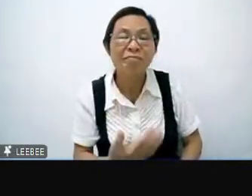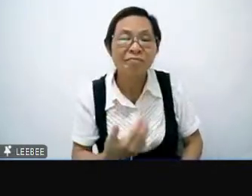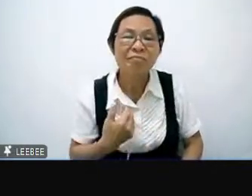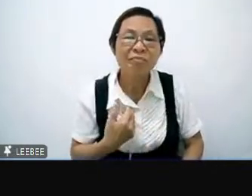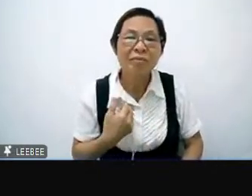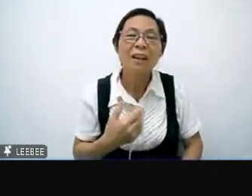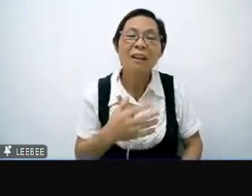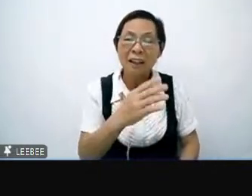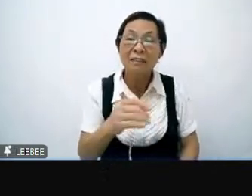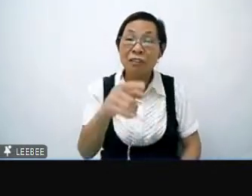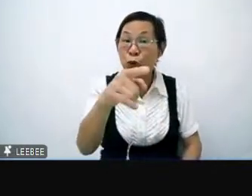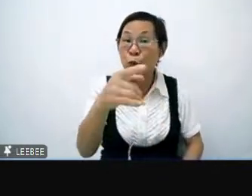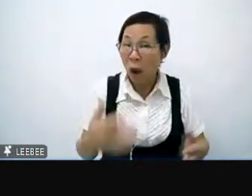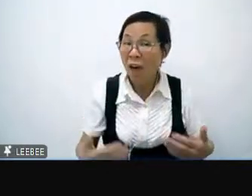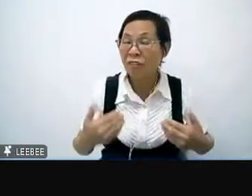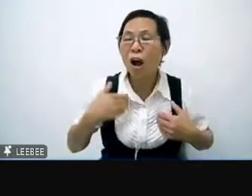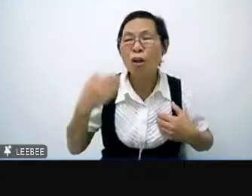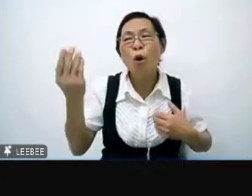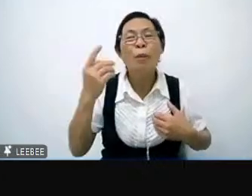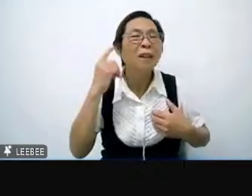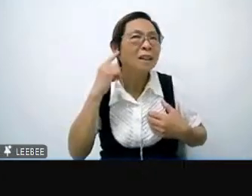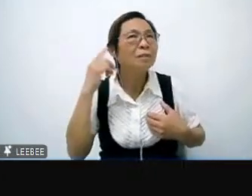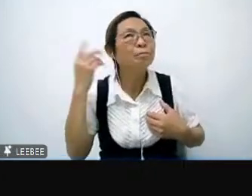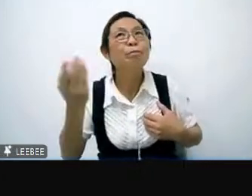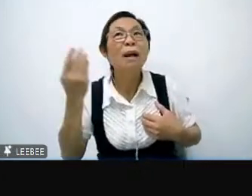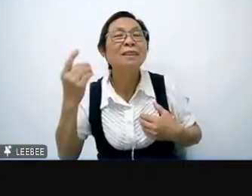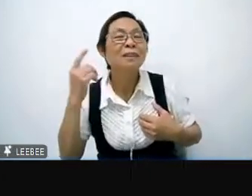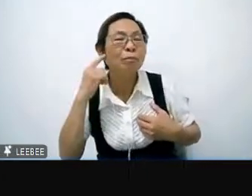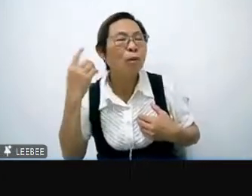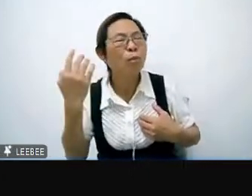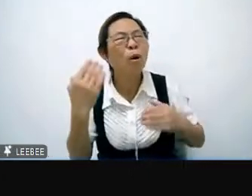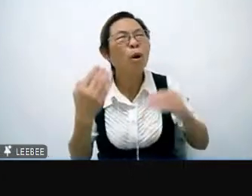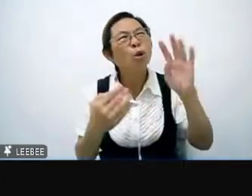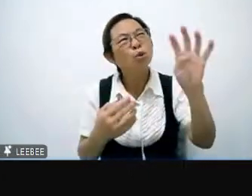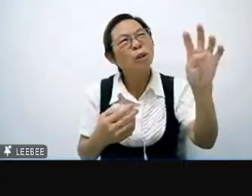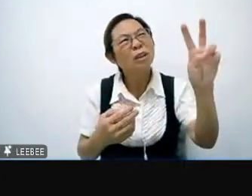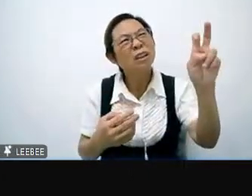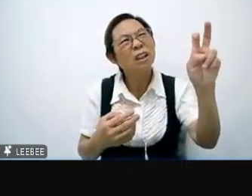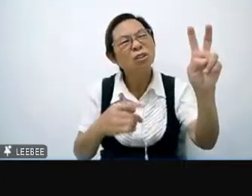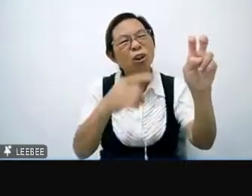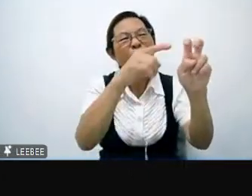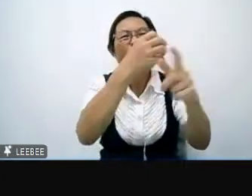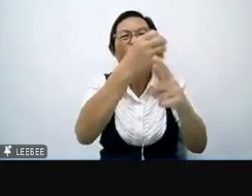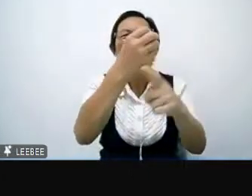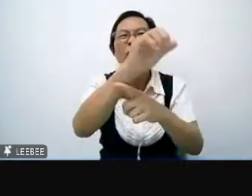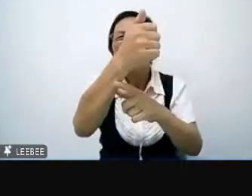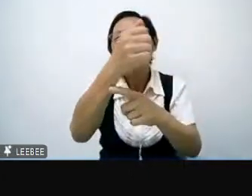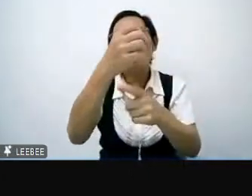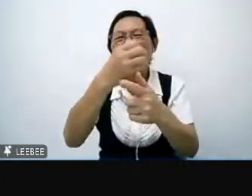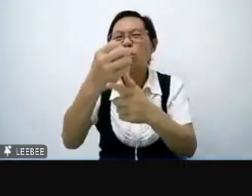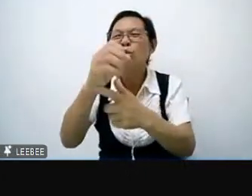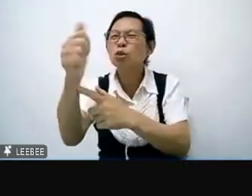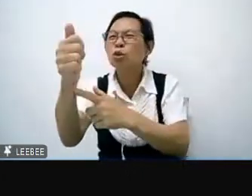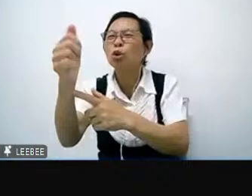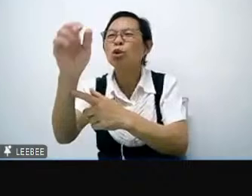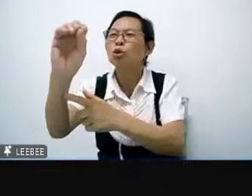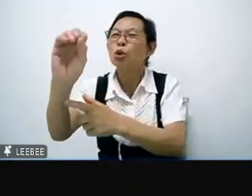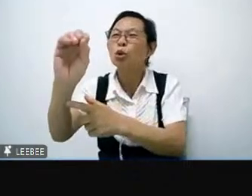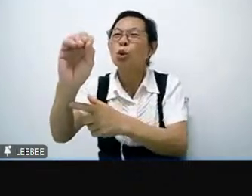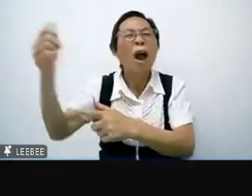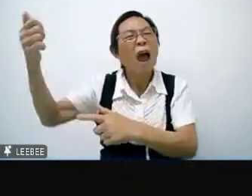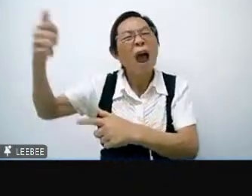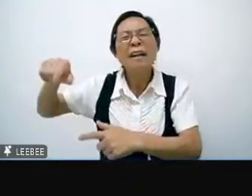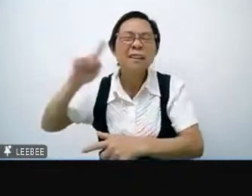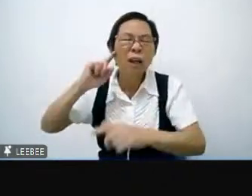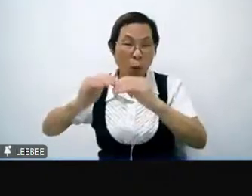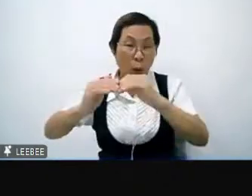so if we have a normal hearing of 20 or 10 or 0, which means any sounds that is louder than